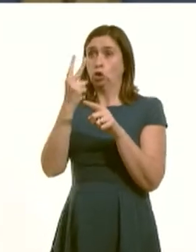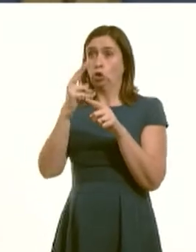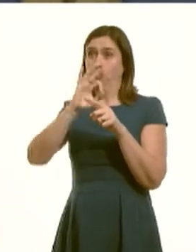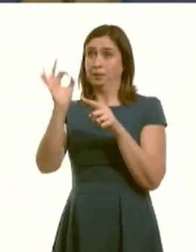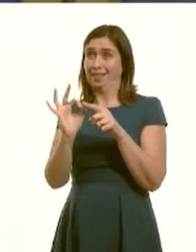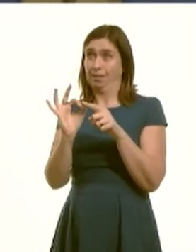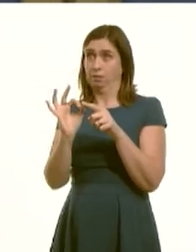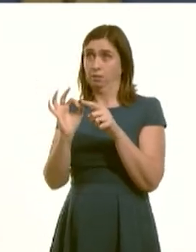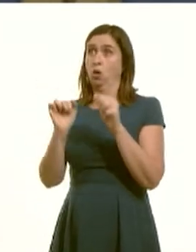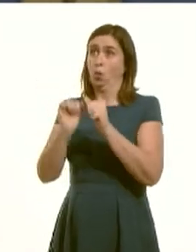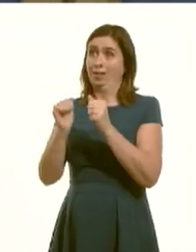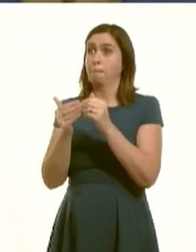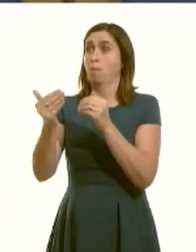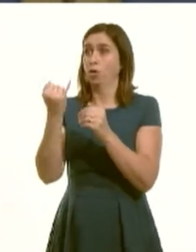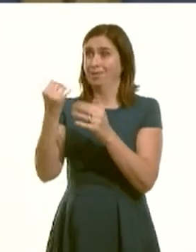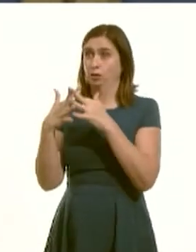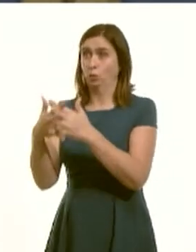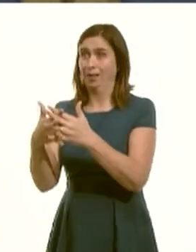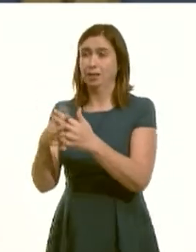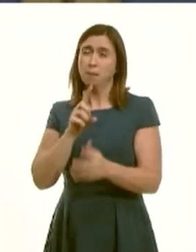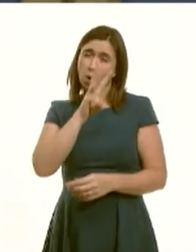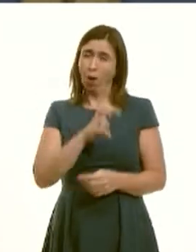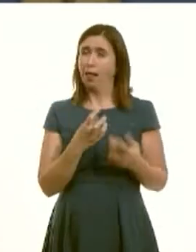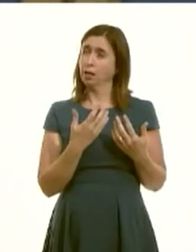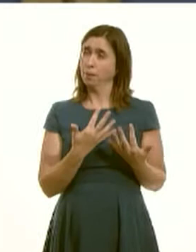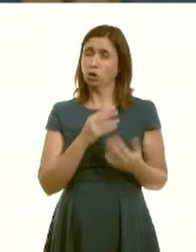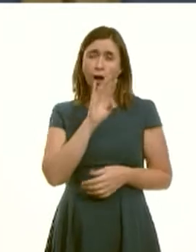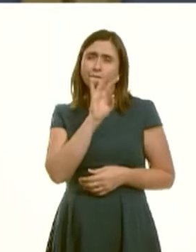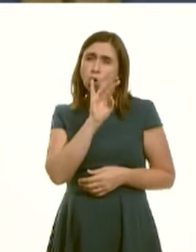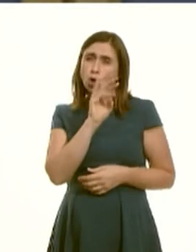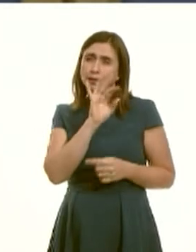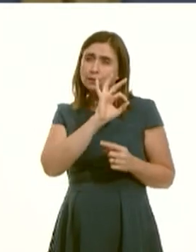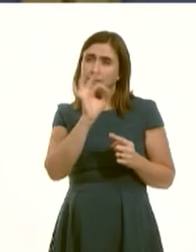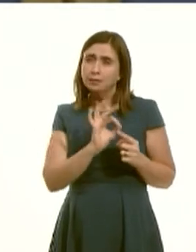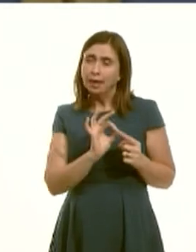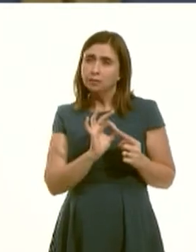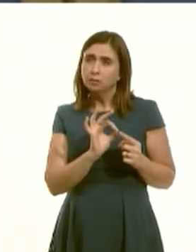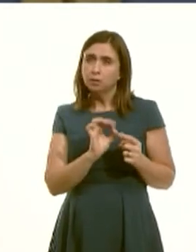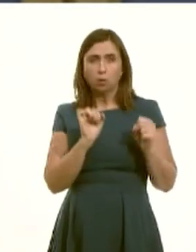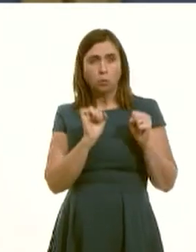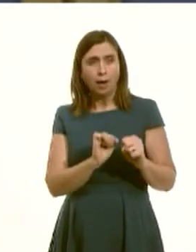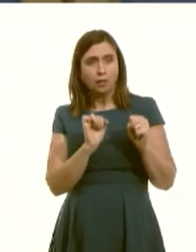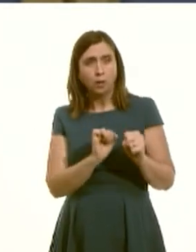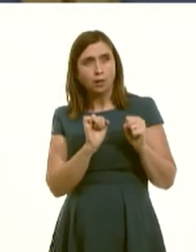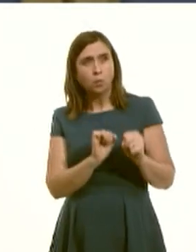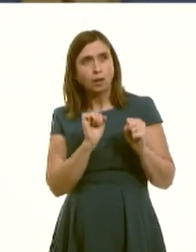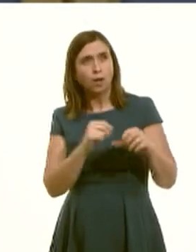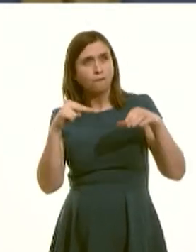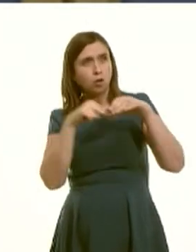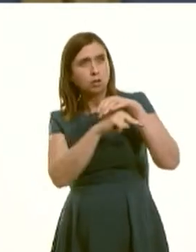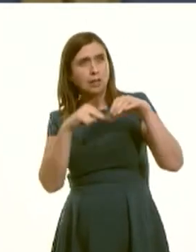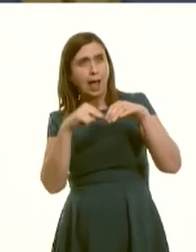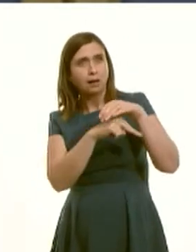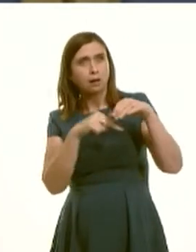an MRI scan. Over 40% waited longer than 6 weeks here in Wales. Aren't